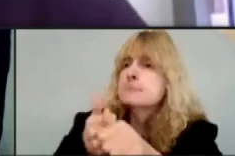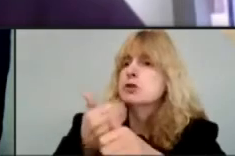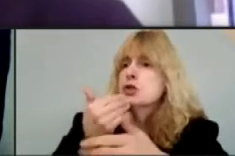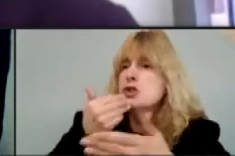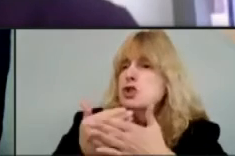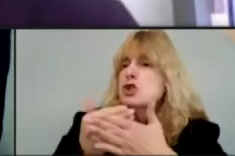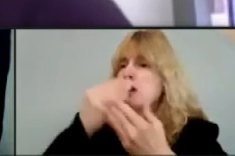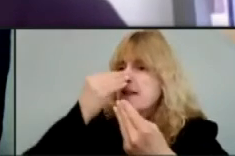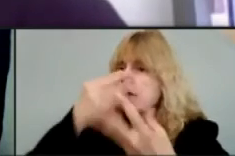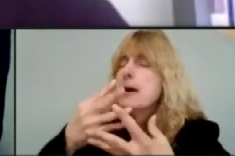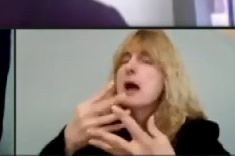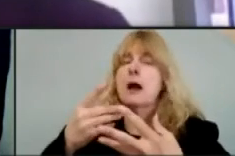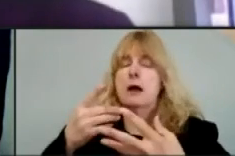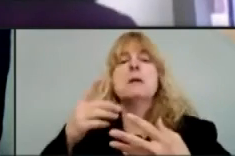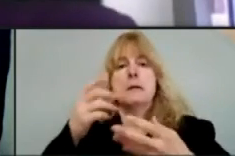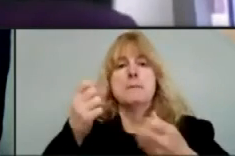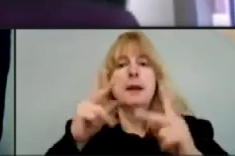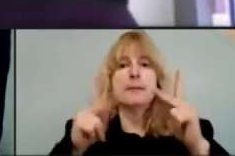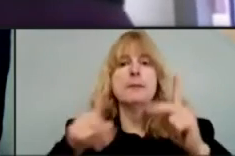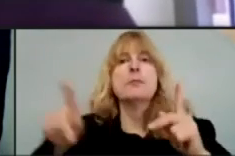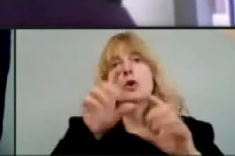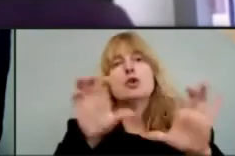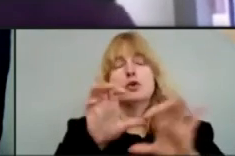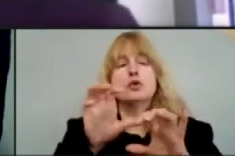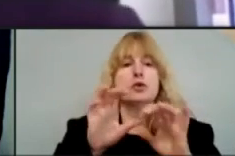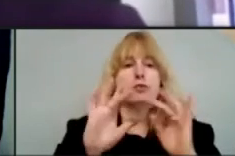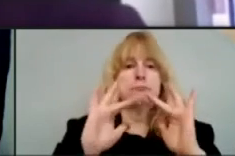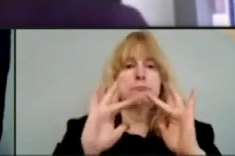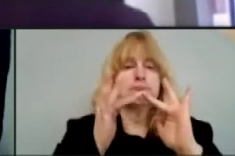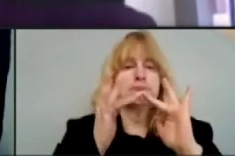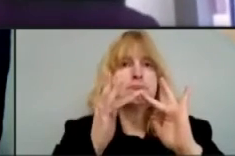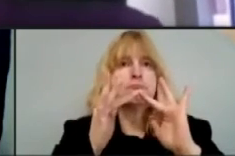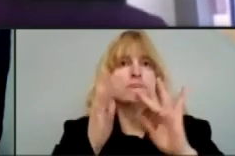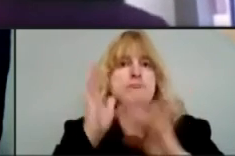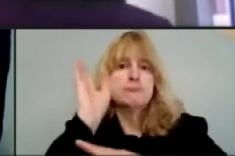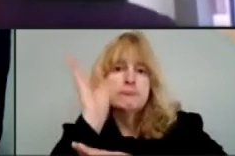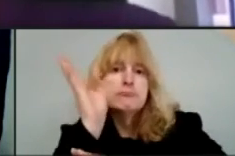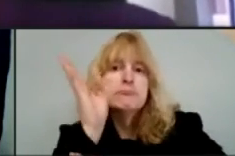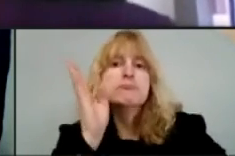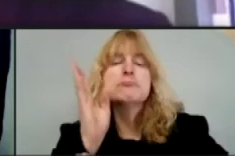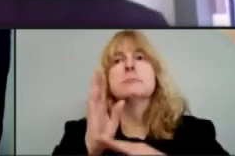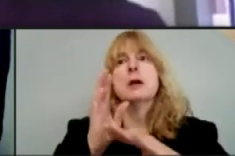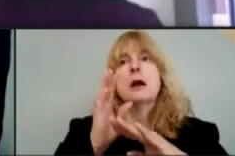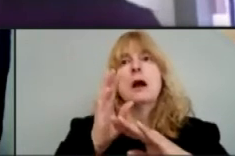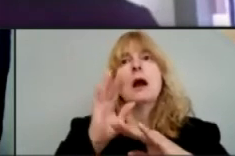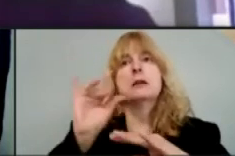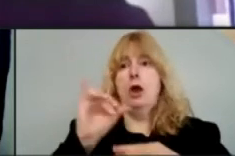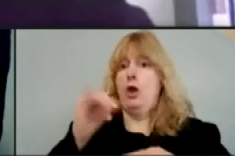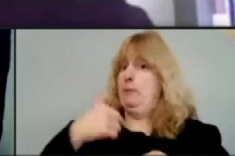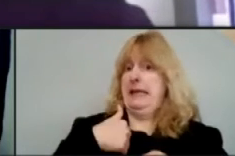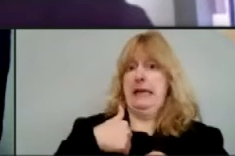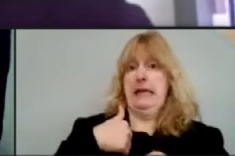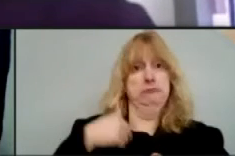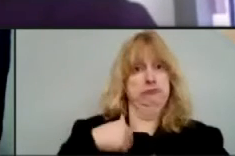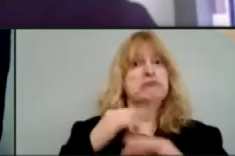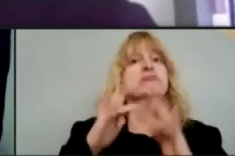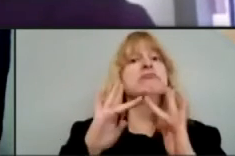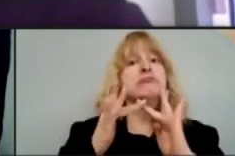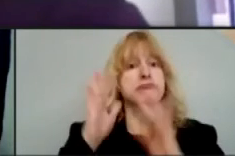doing webinars and talks and various things, me included, to help get that understanding to community